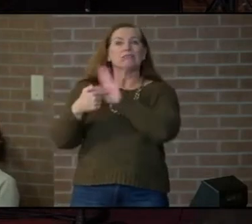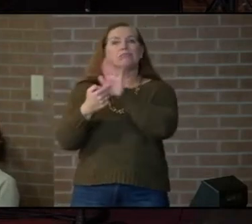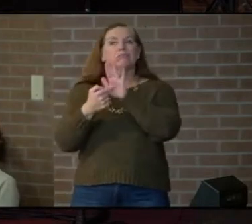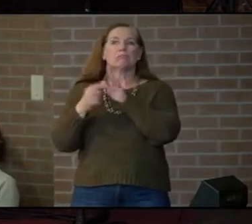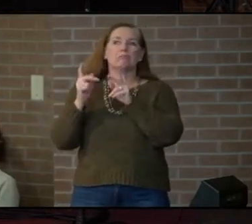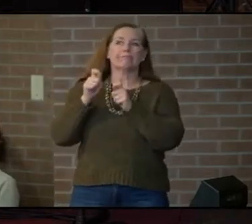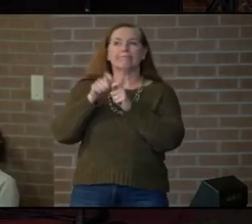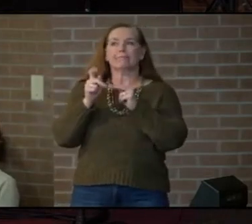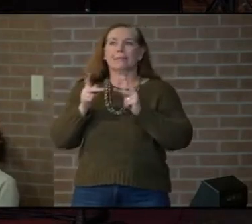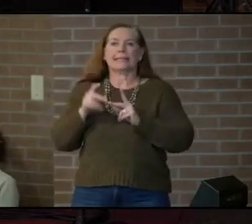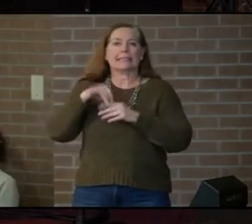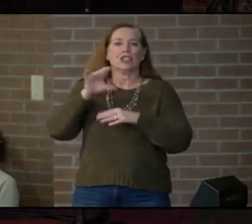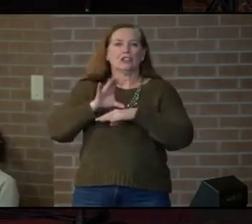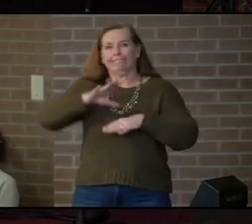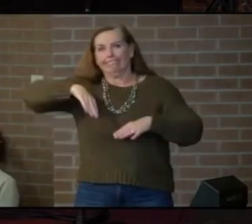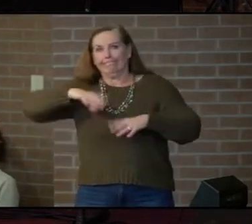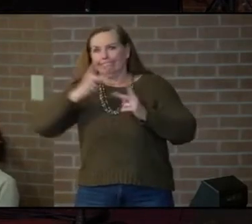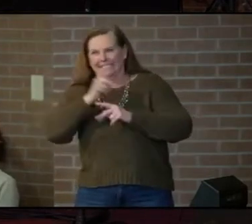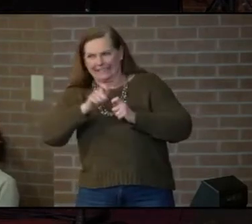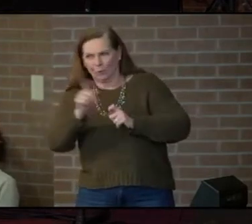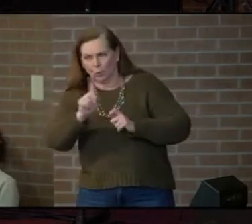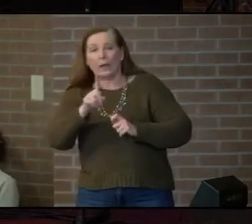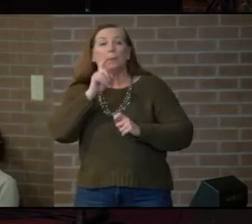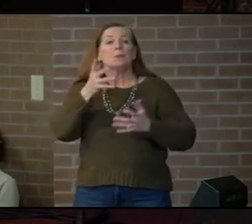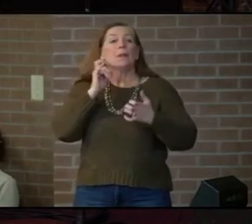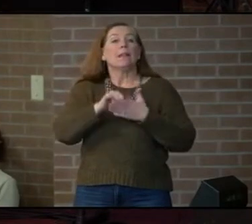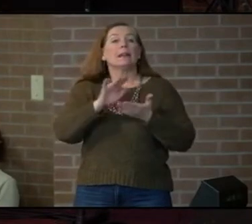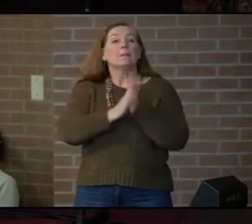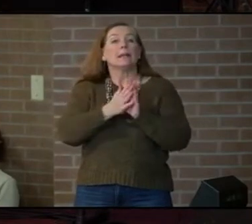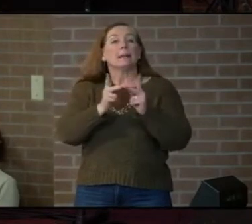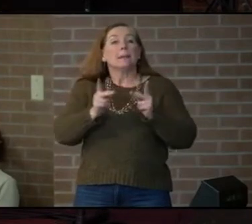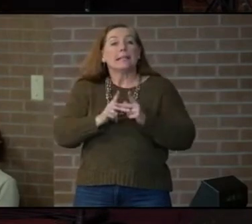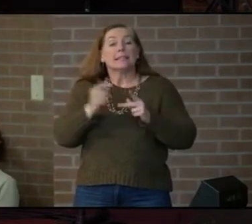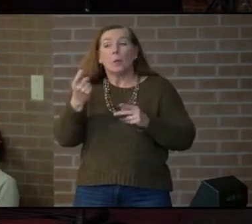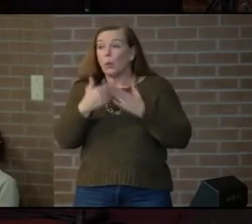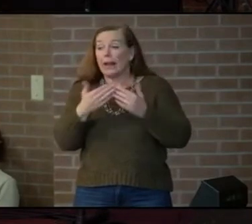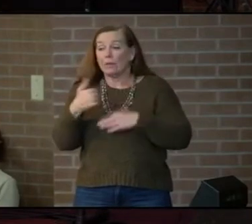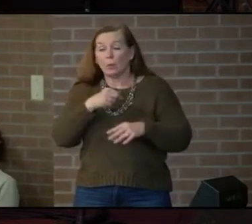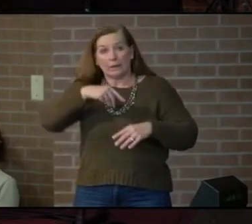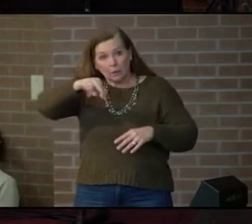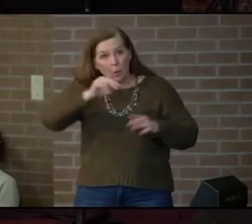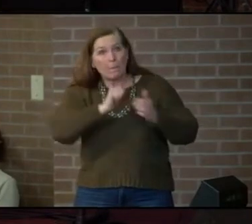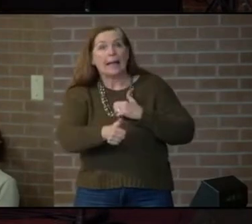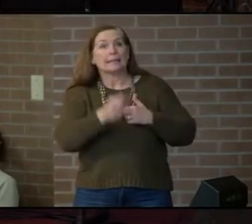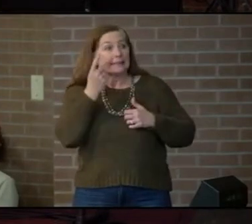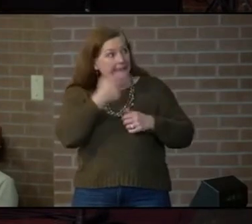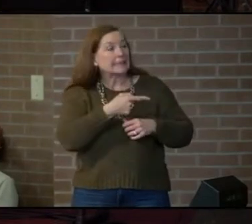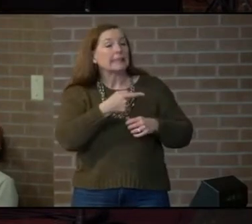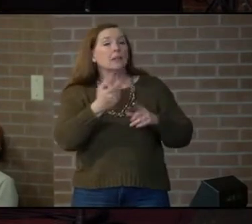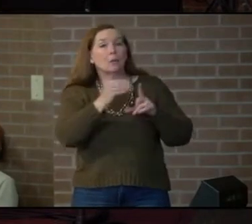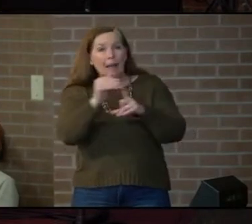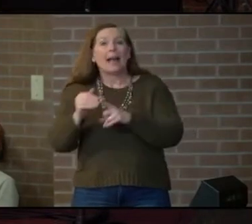haven't figured out exactly where that is because we want it to be a place that whenever we go by it, whenever we see it, that we're reminded that